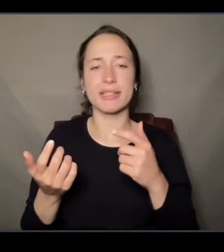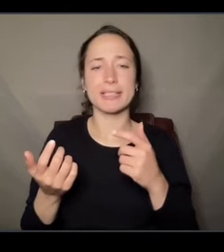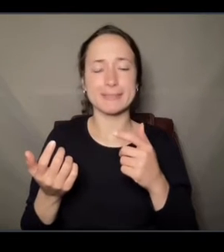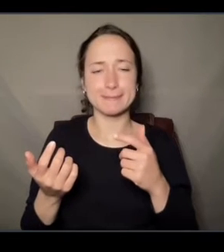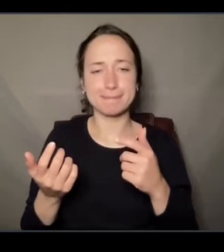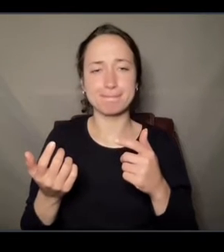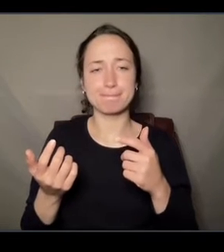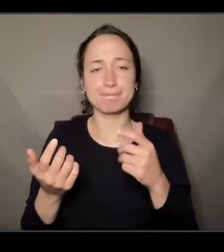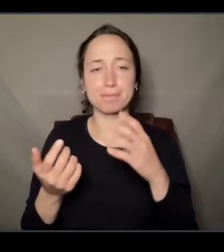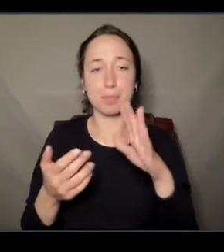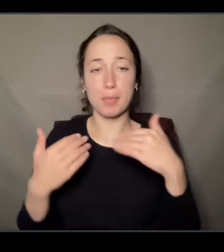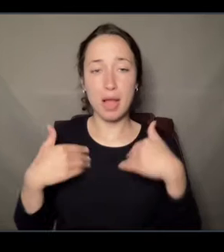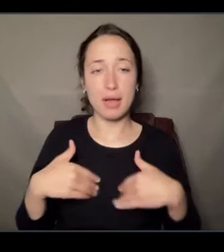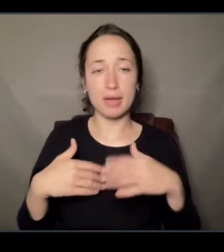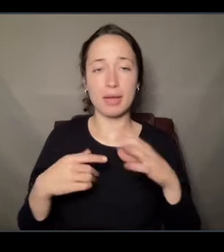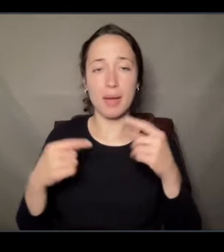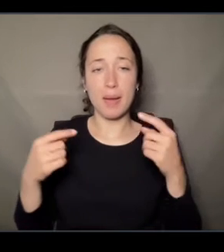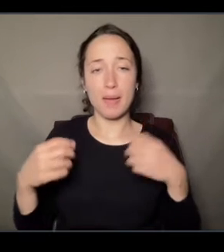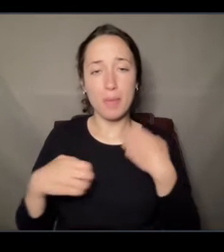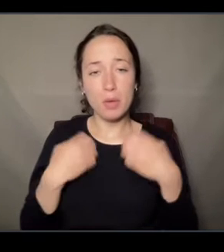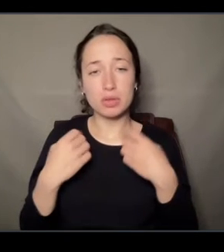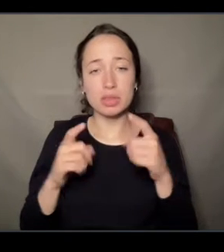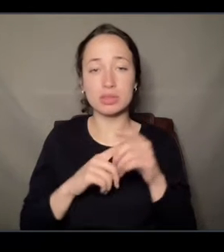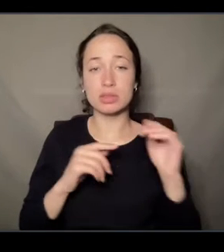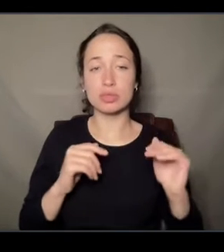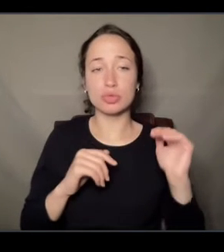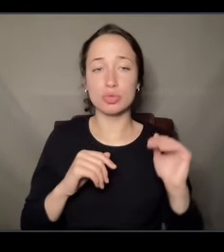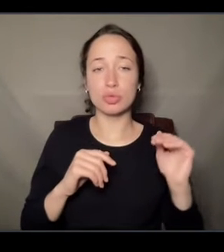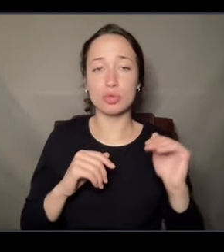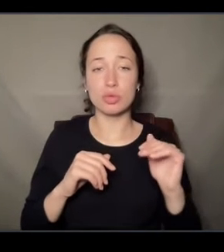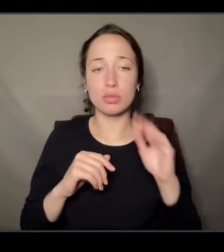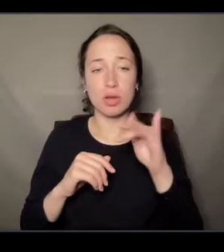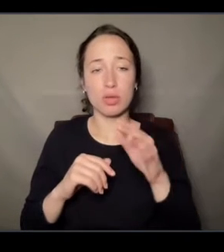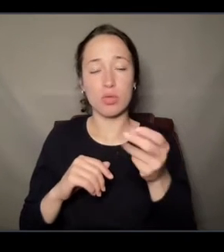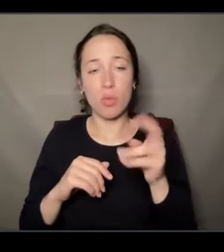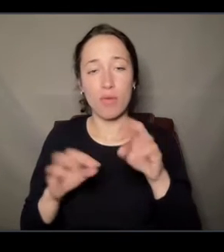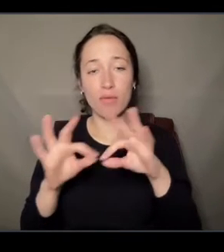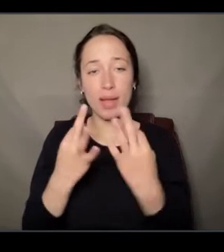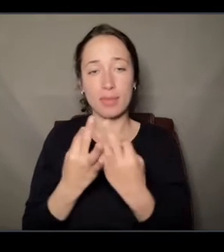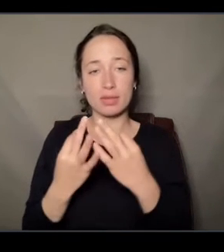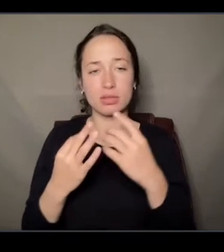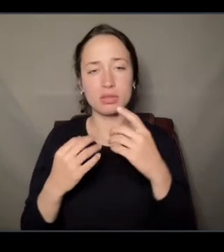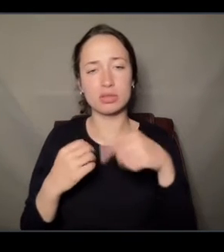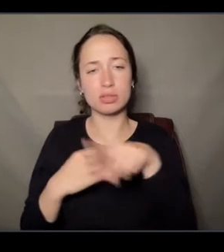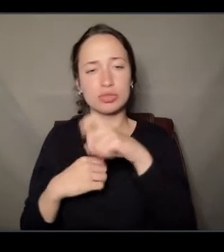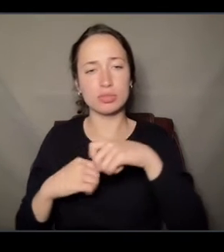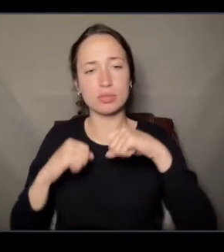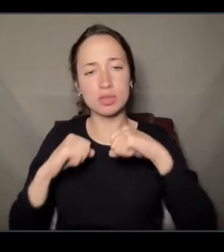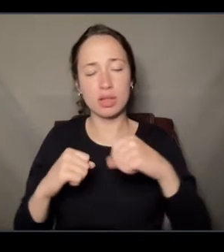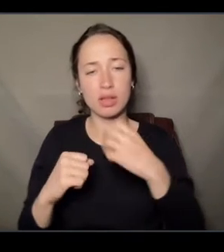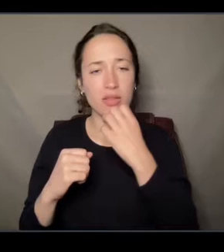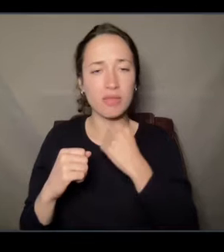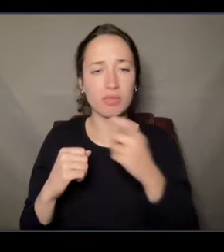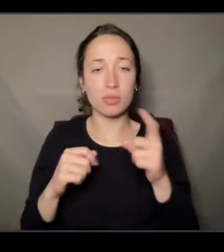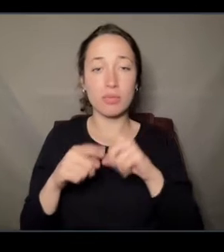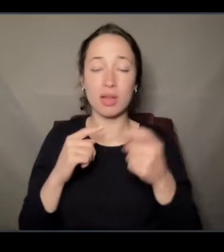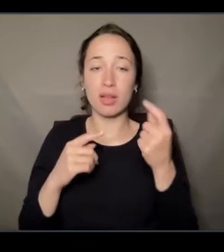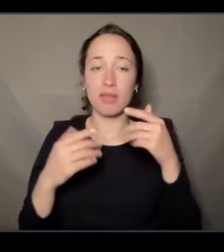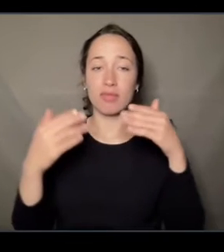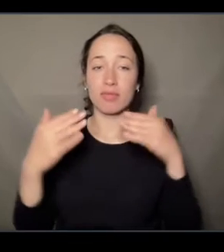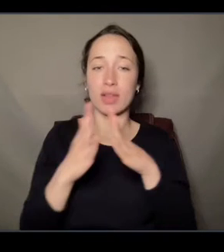injury is forced upon your body and emotions as a little girl by your own family, who should have been protecting and loving you,